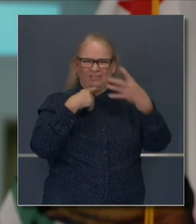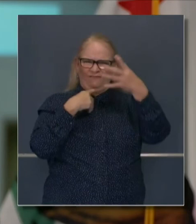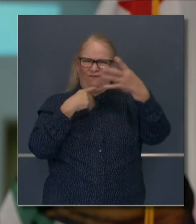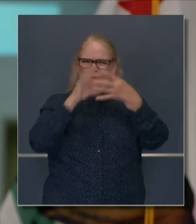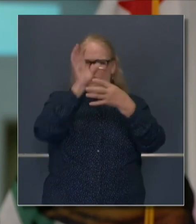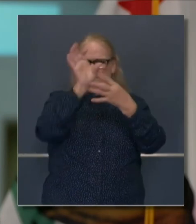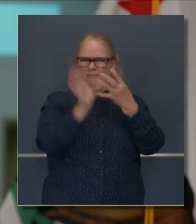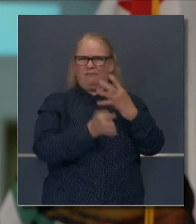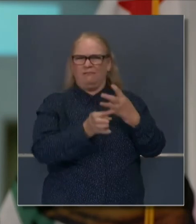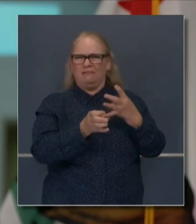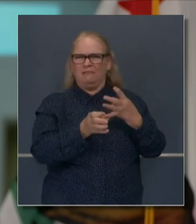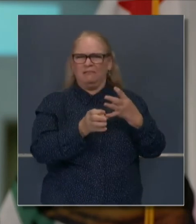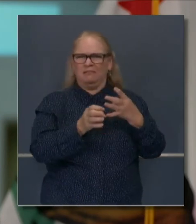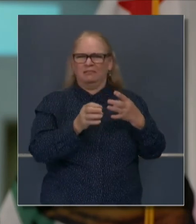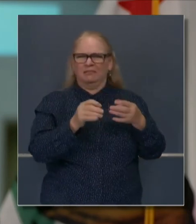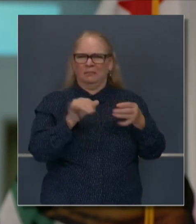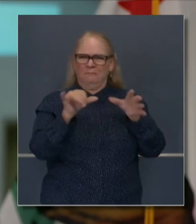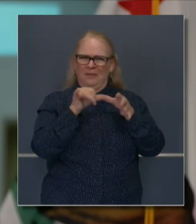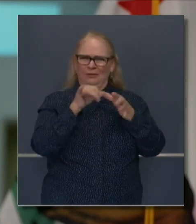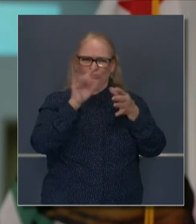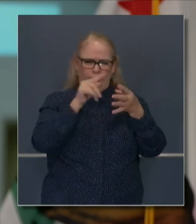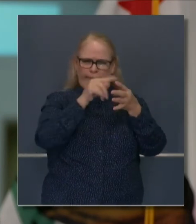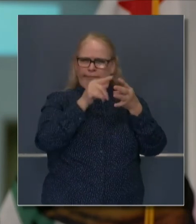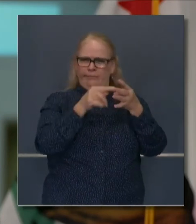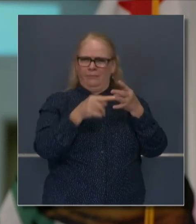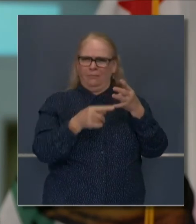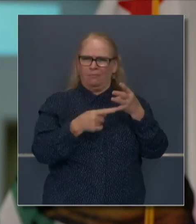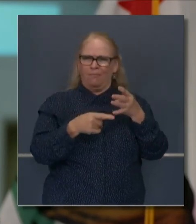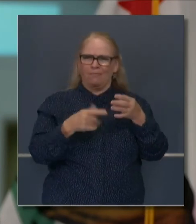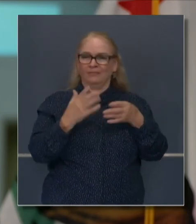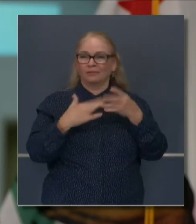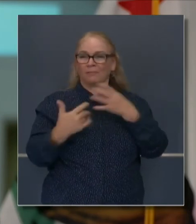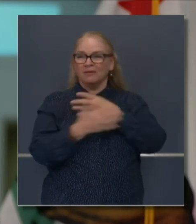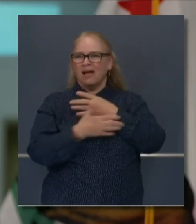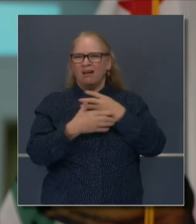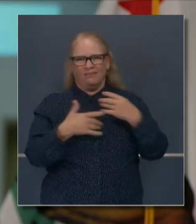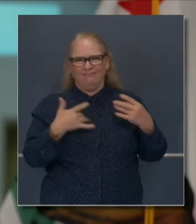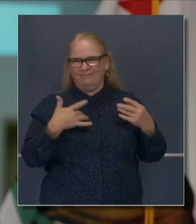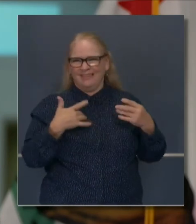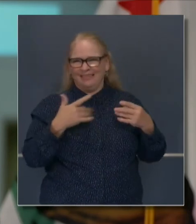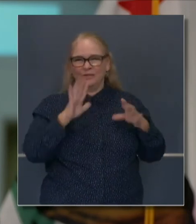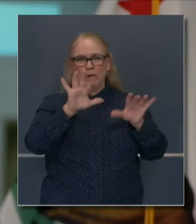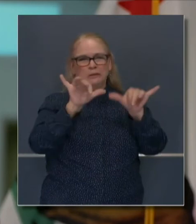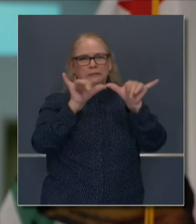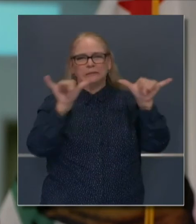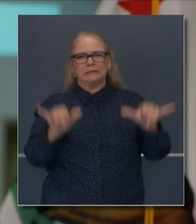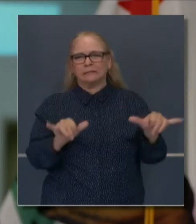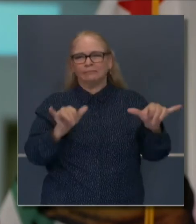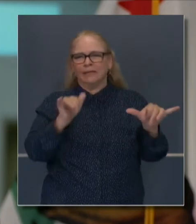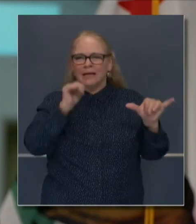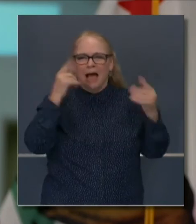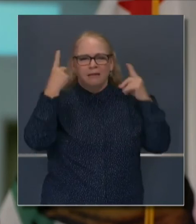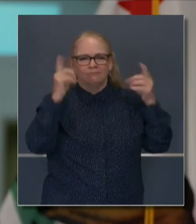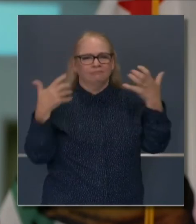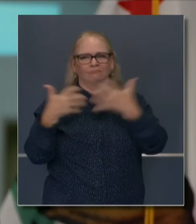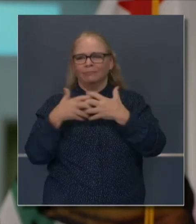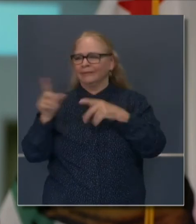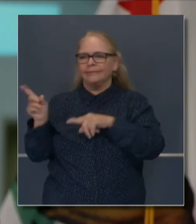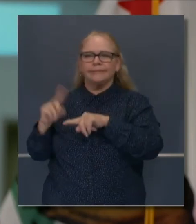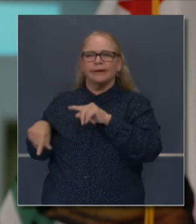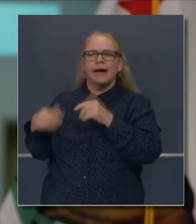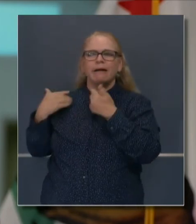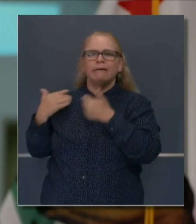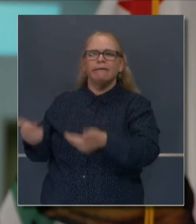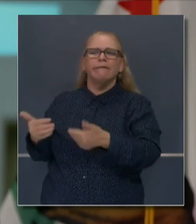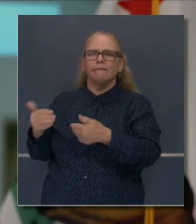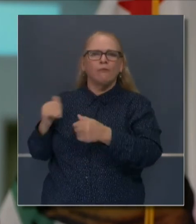them back from reopening businesses or schools at a time when reopening could bring an economic boost to their communities. So I'm just